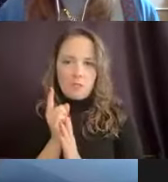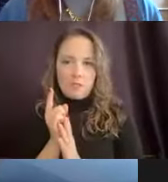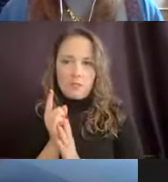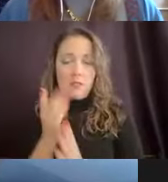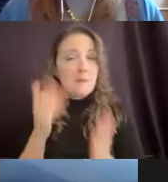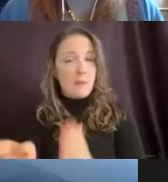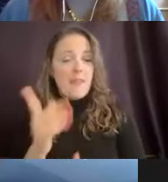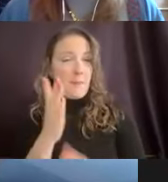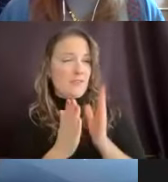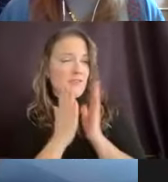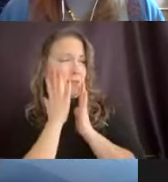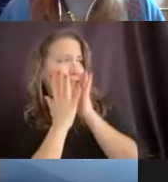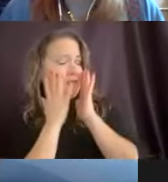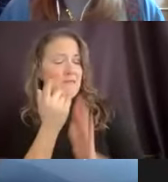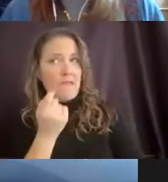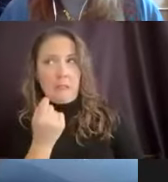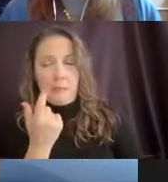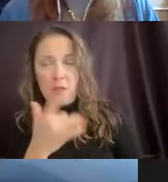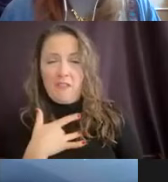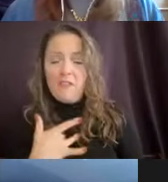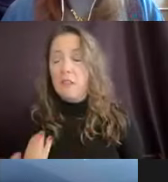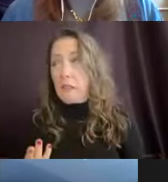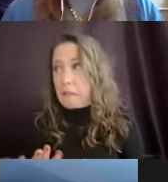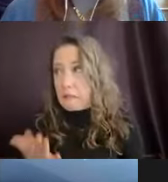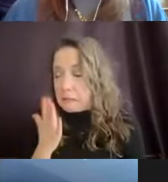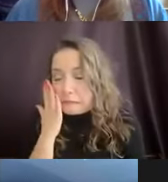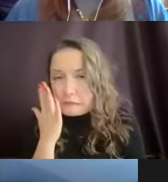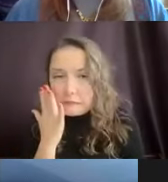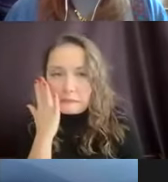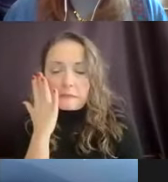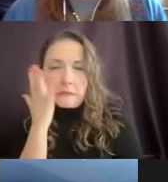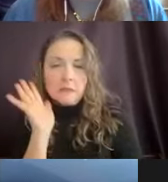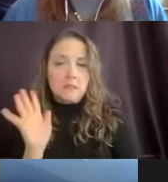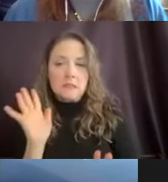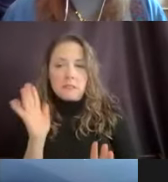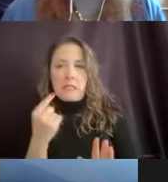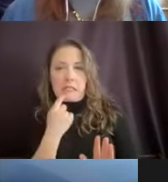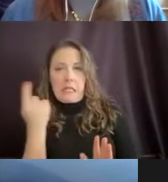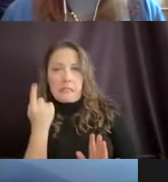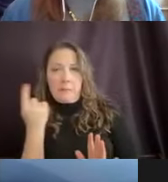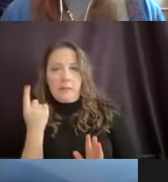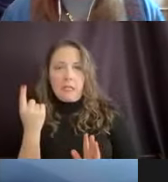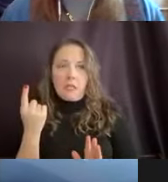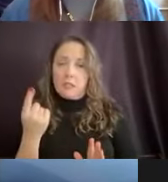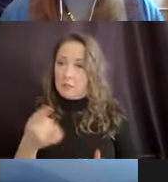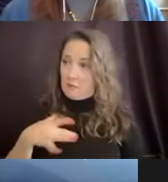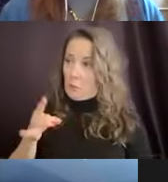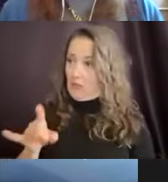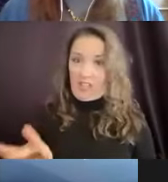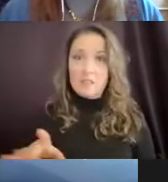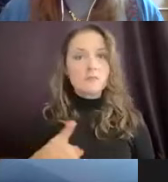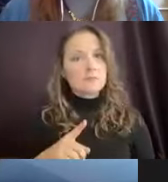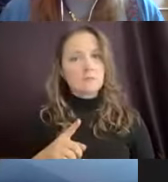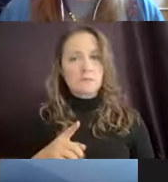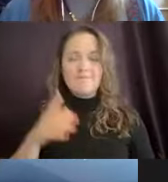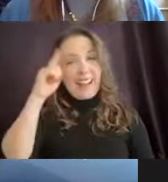embarrassed or feel a little sheepish about the fact that they said something that you didn't like and you shut it down.